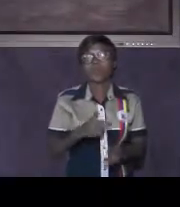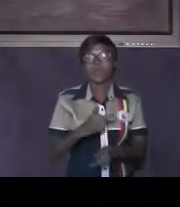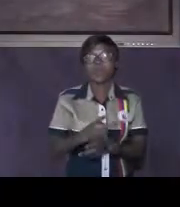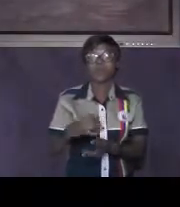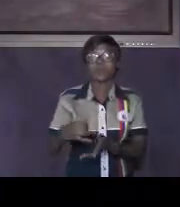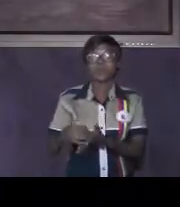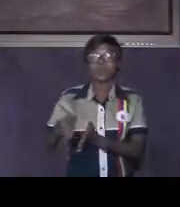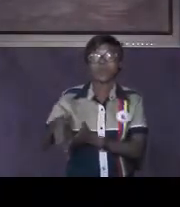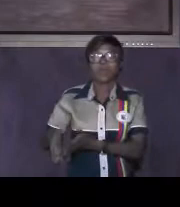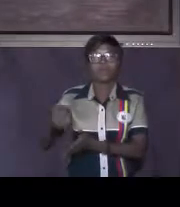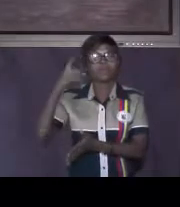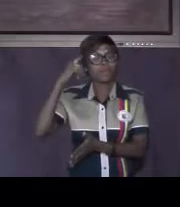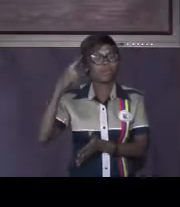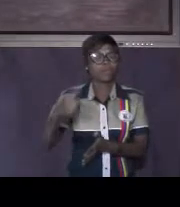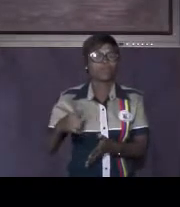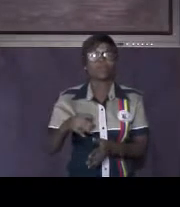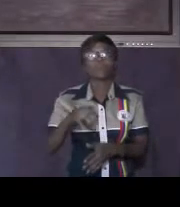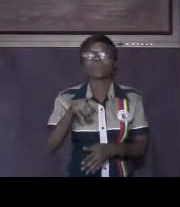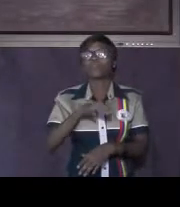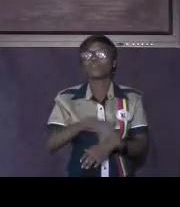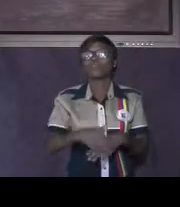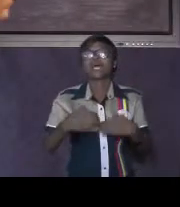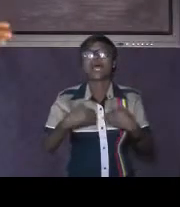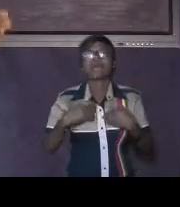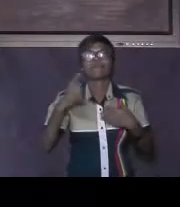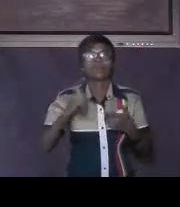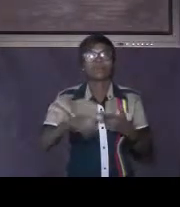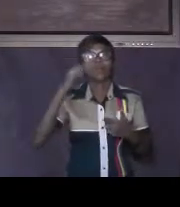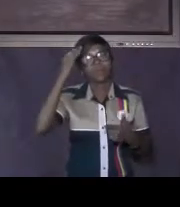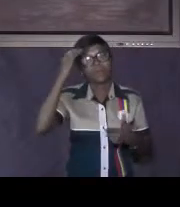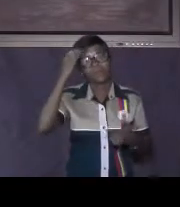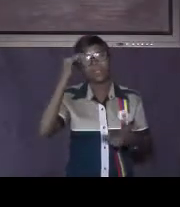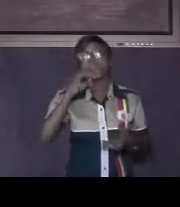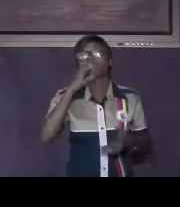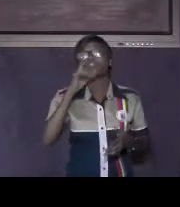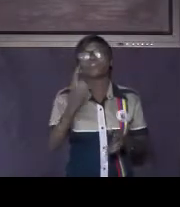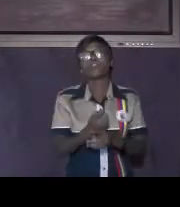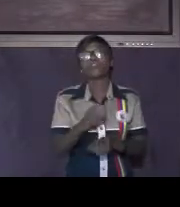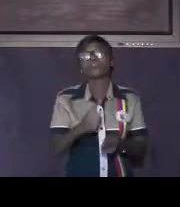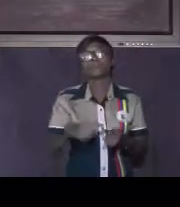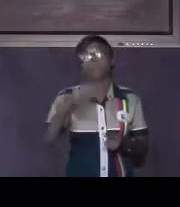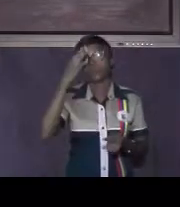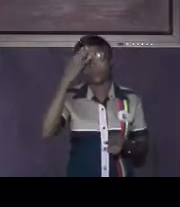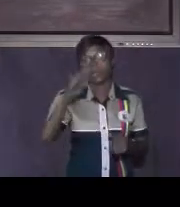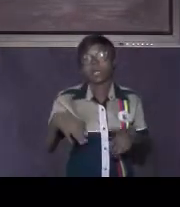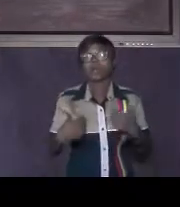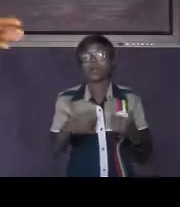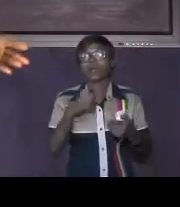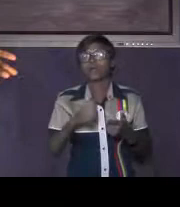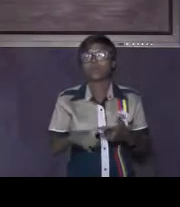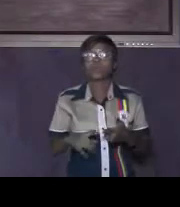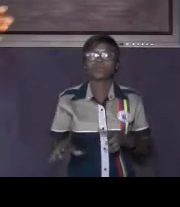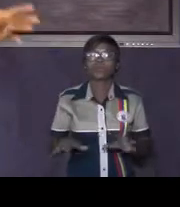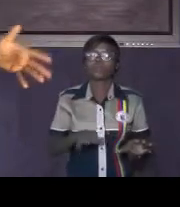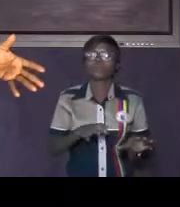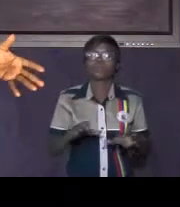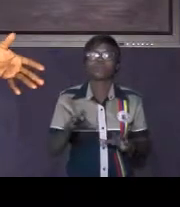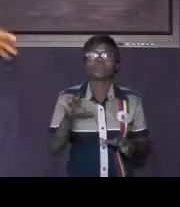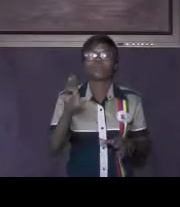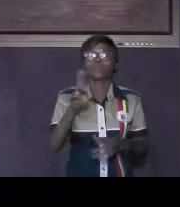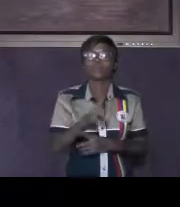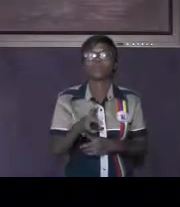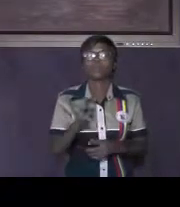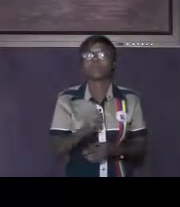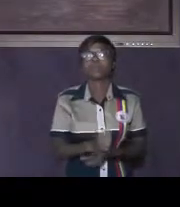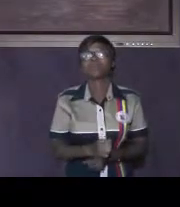put it in the corner for you. There is really nothing to cram. It's just to know how to manipulate them when we want to make conversion from one